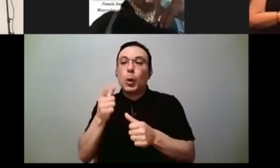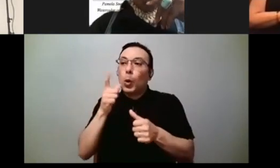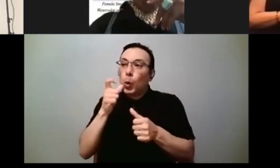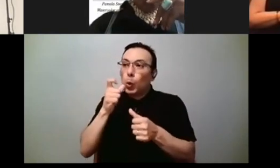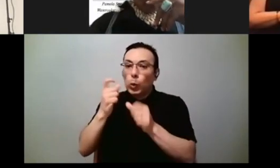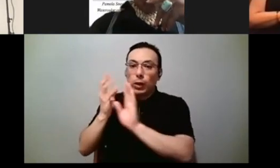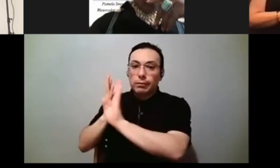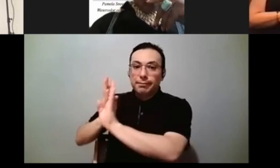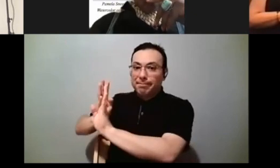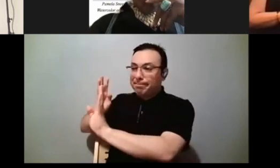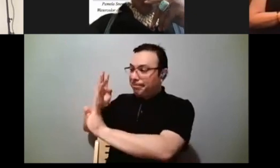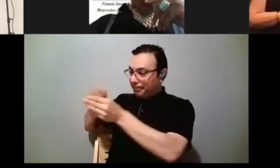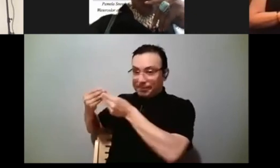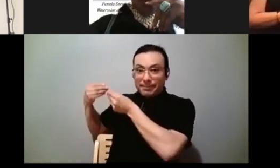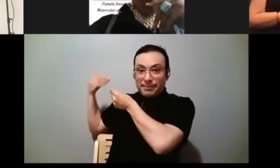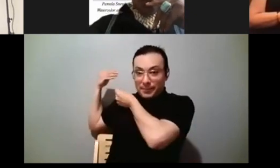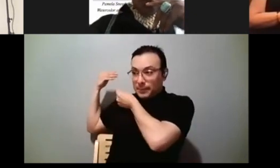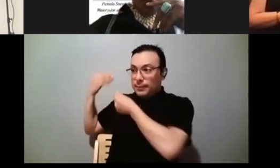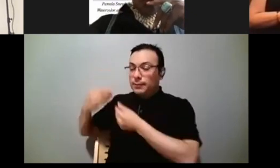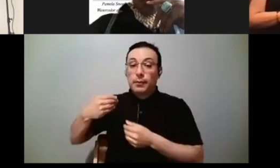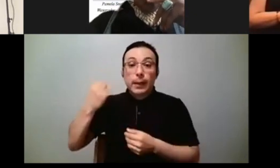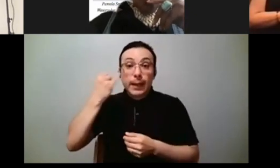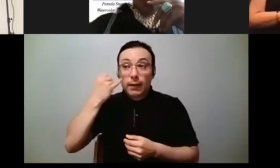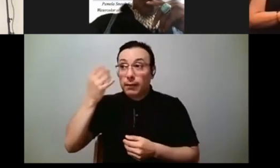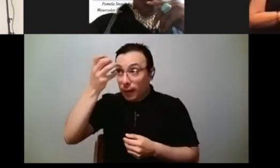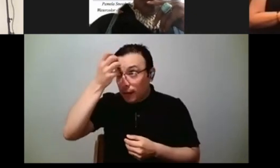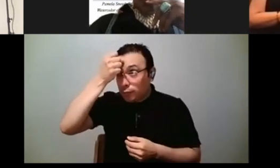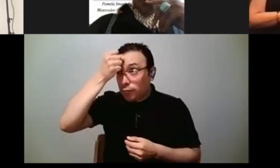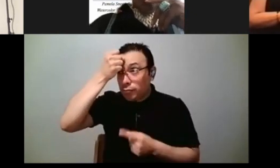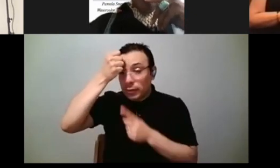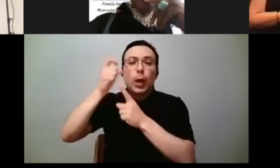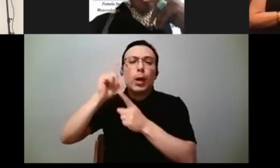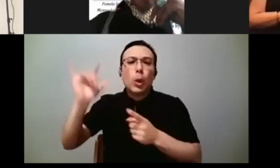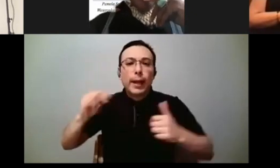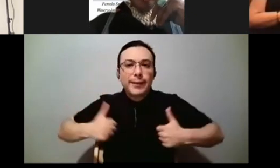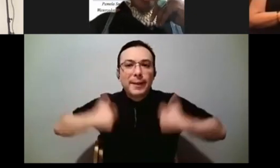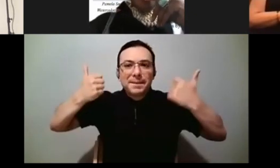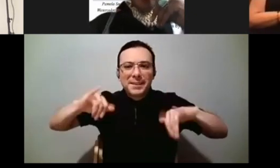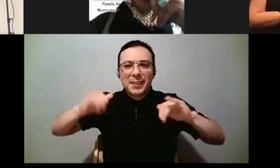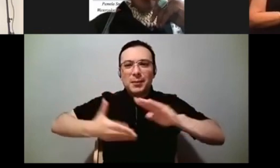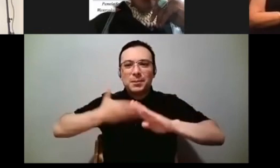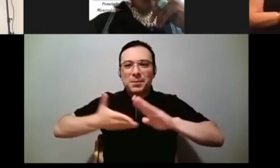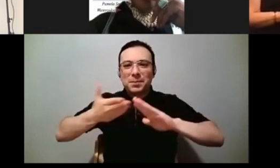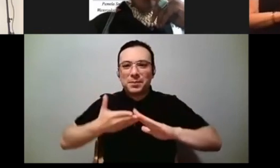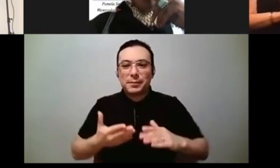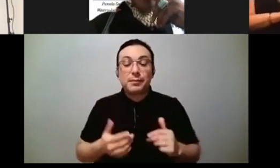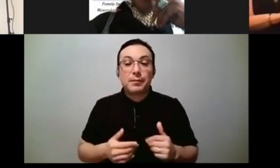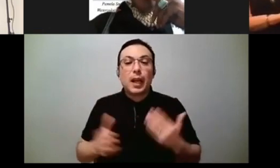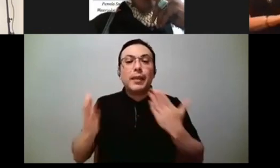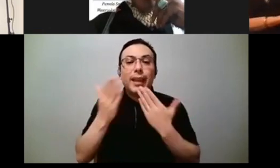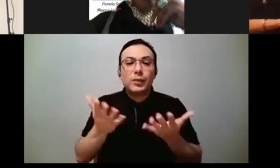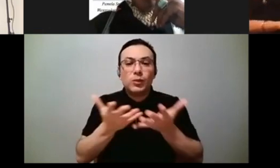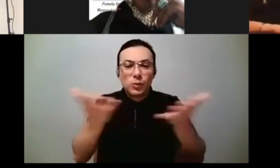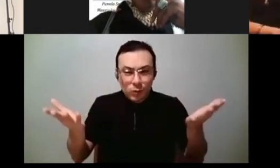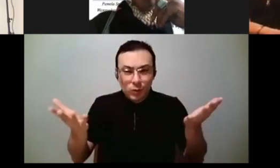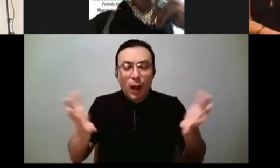as they're in our memory they're going to continue living on so thank you so much um we've come to the end of our panel discussion